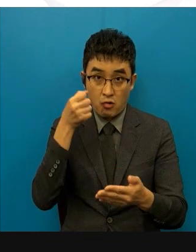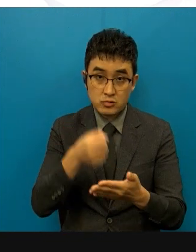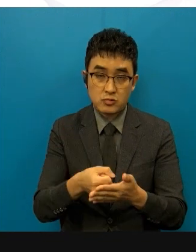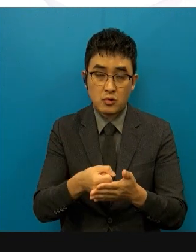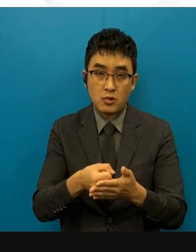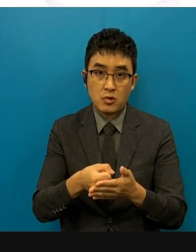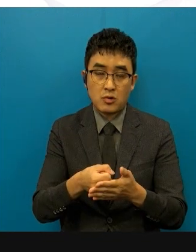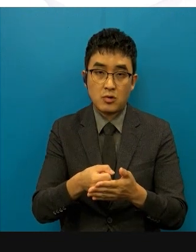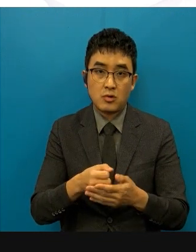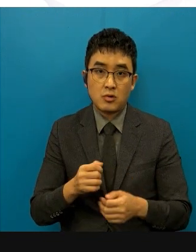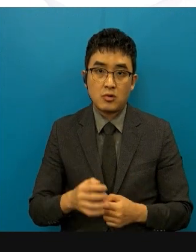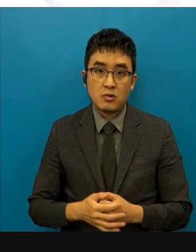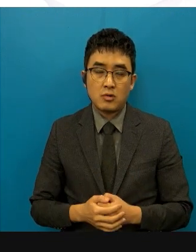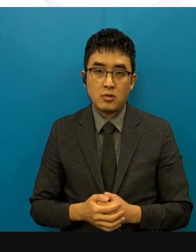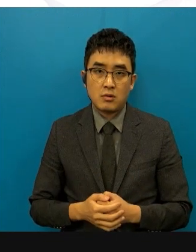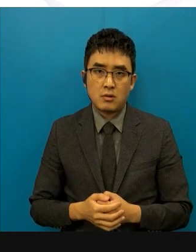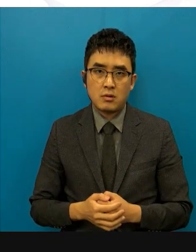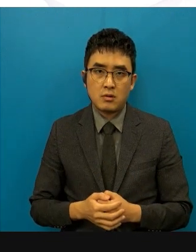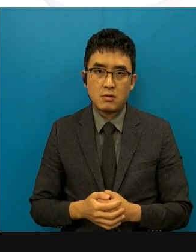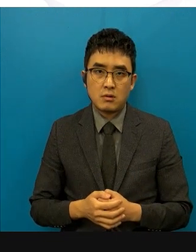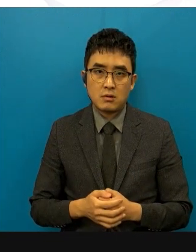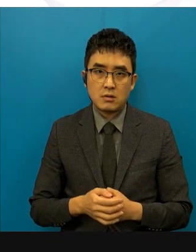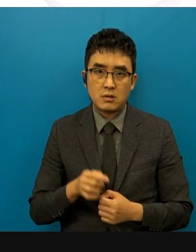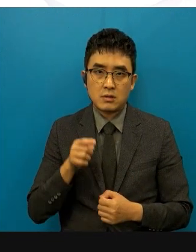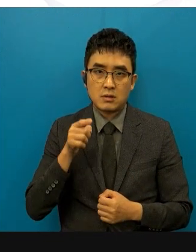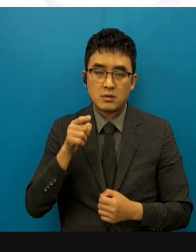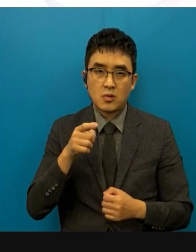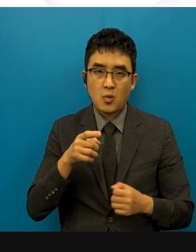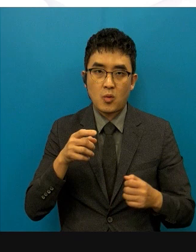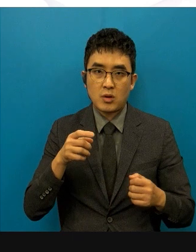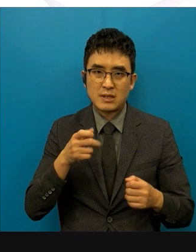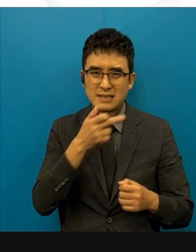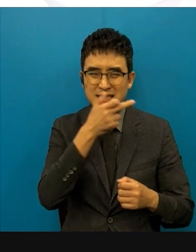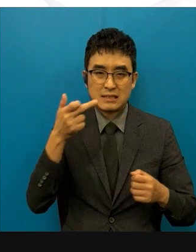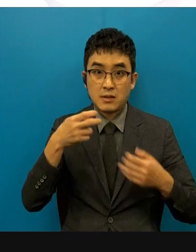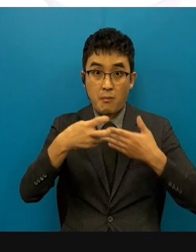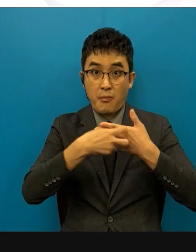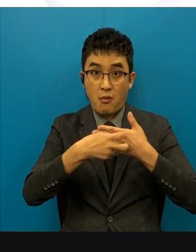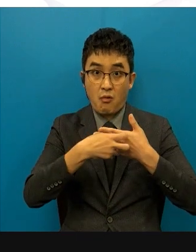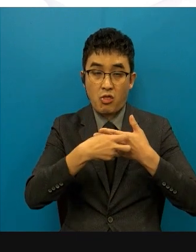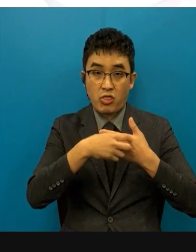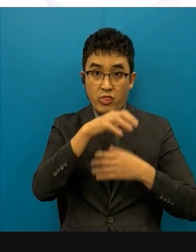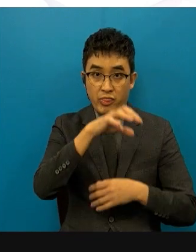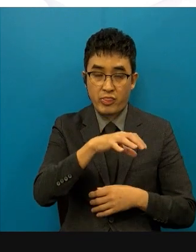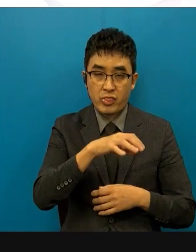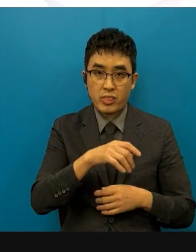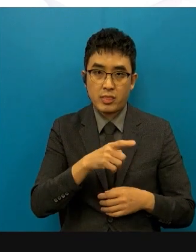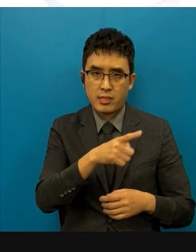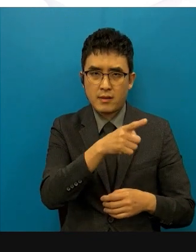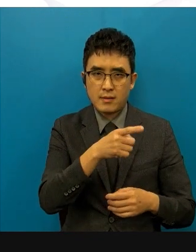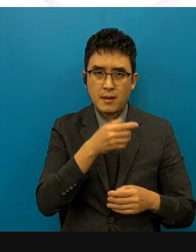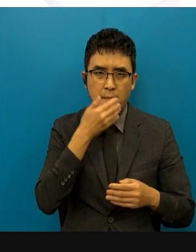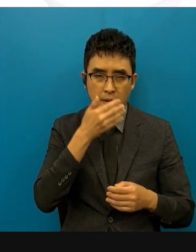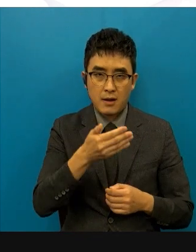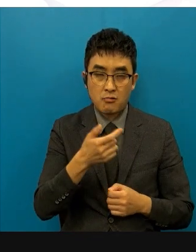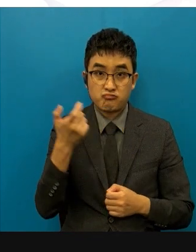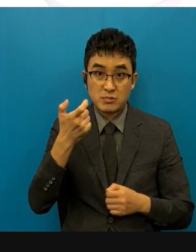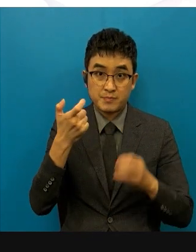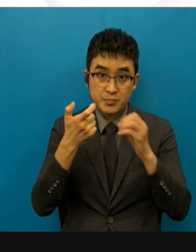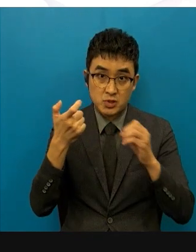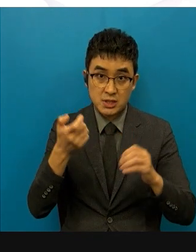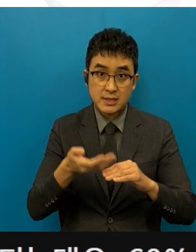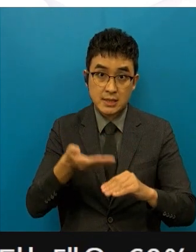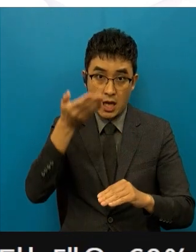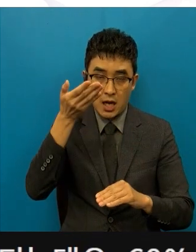61% of these decisions took place in high-level general hospital, yes, with an